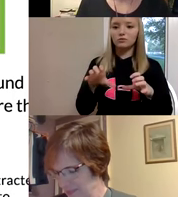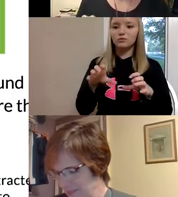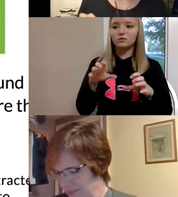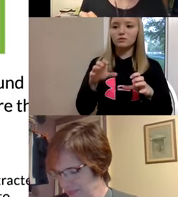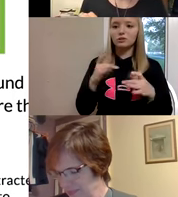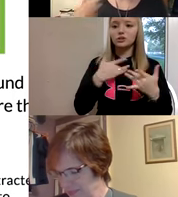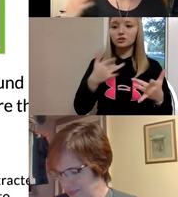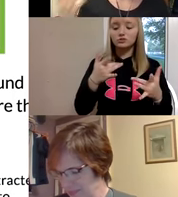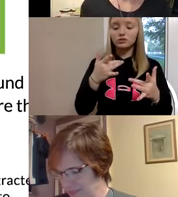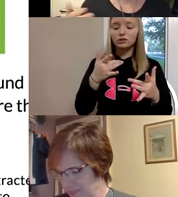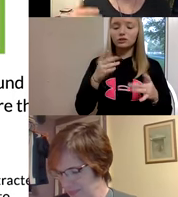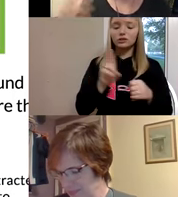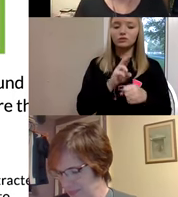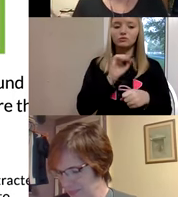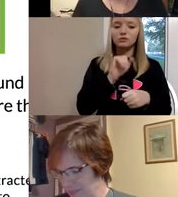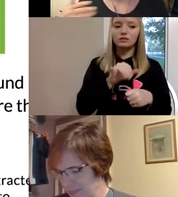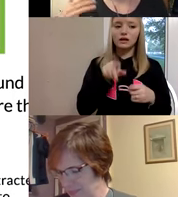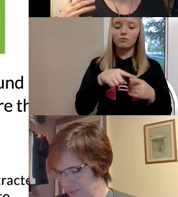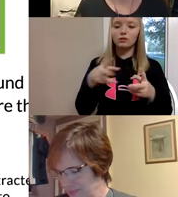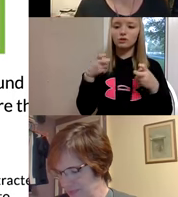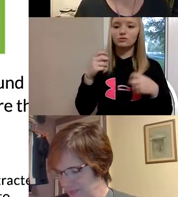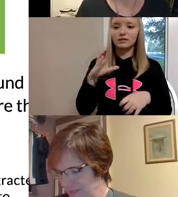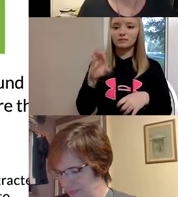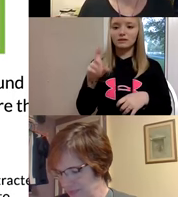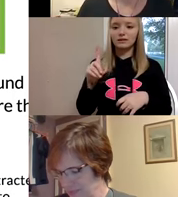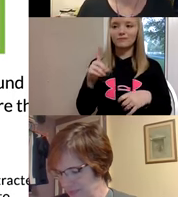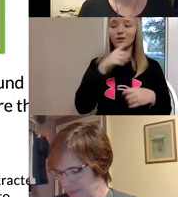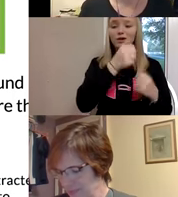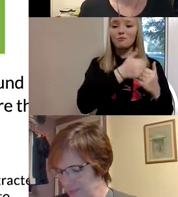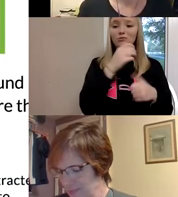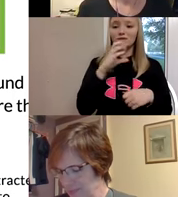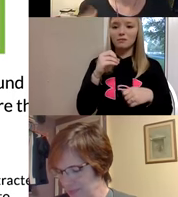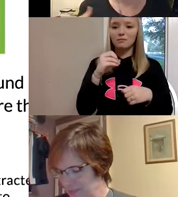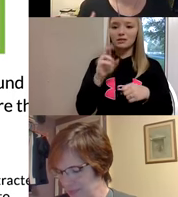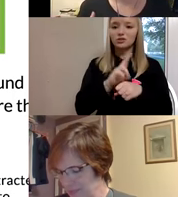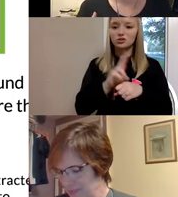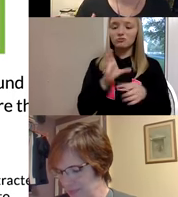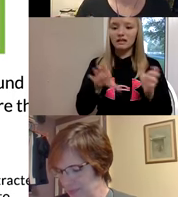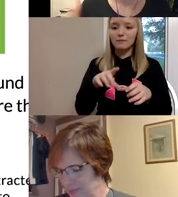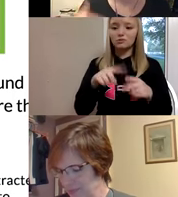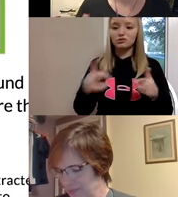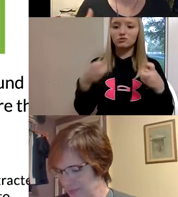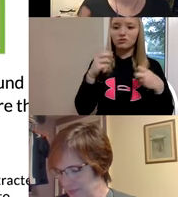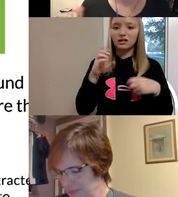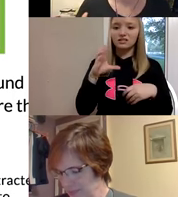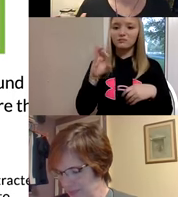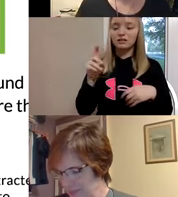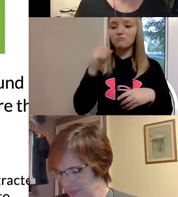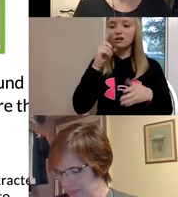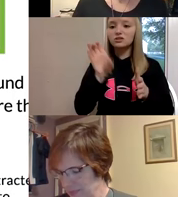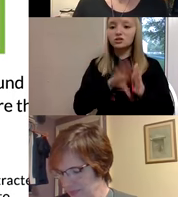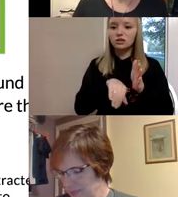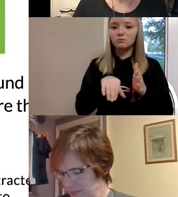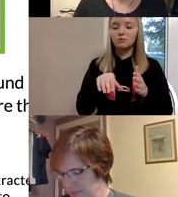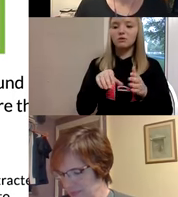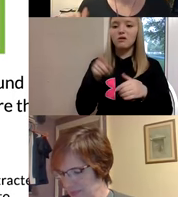extraction. Most companies, it's cheaper to use chemicals to extract the CBD. We don't do that. That does not meet our standards.